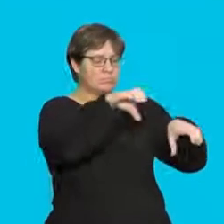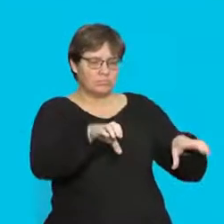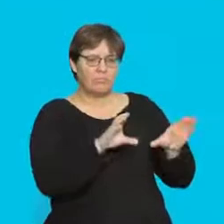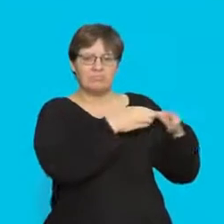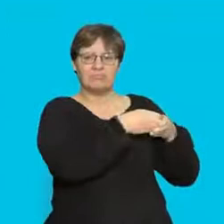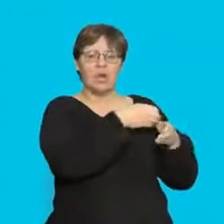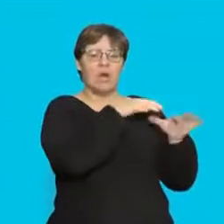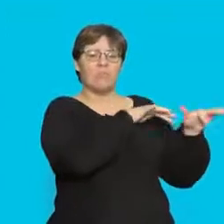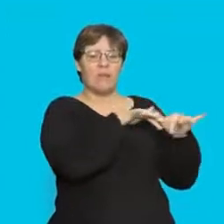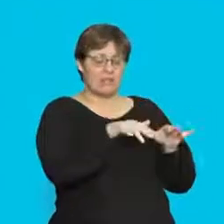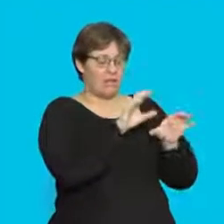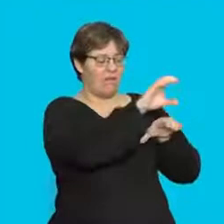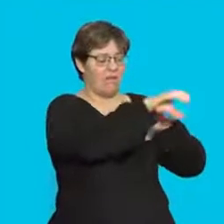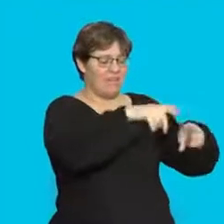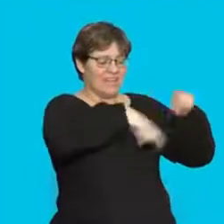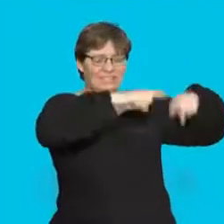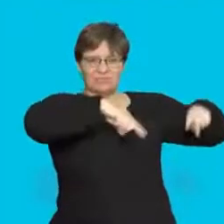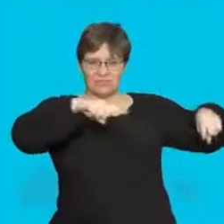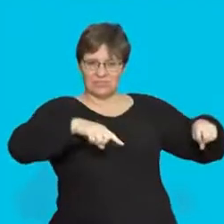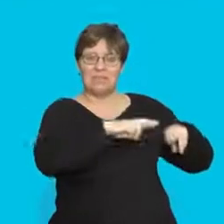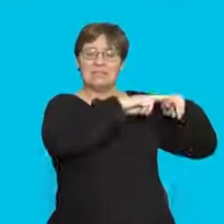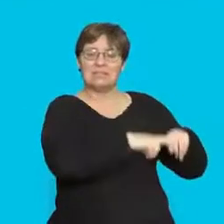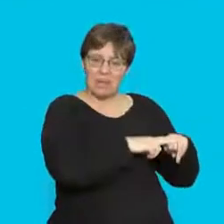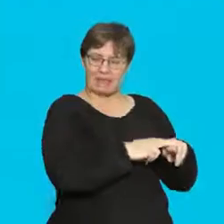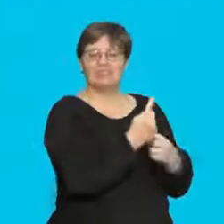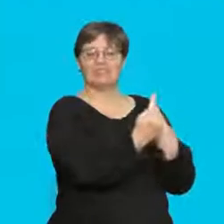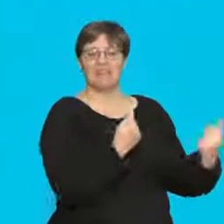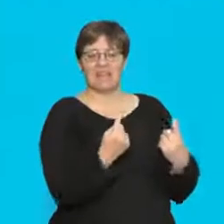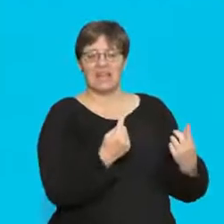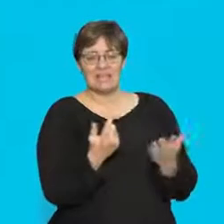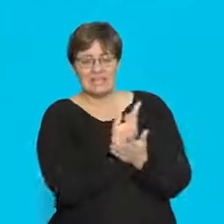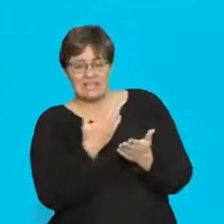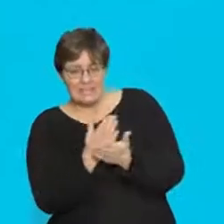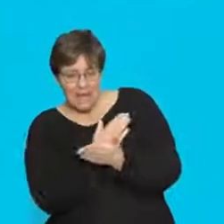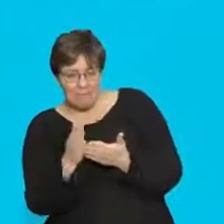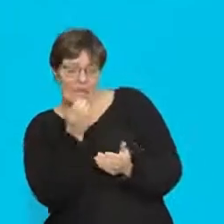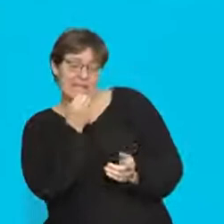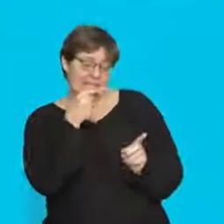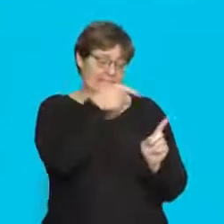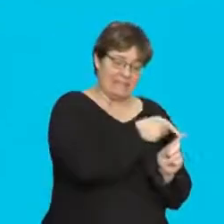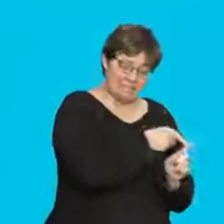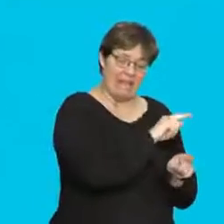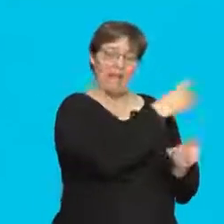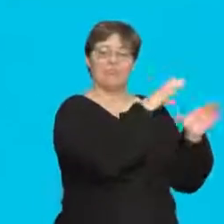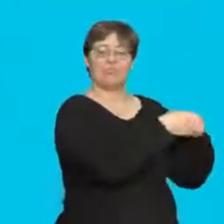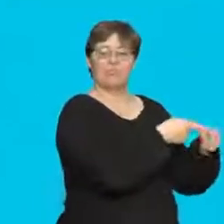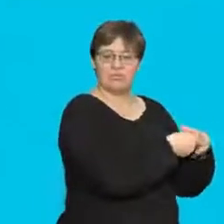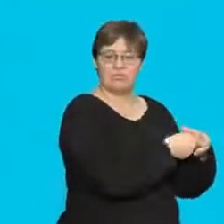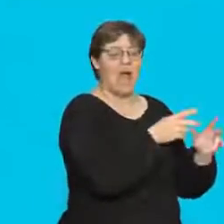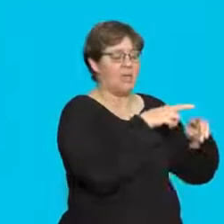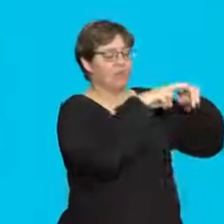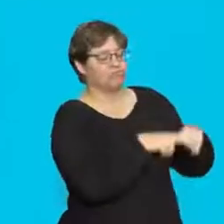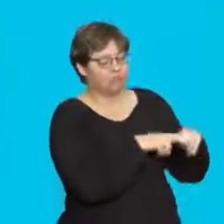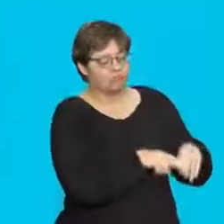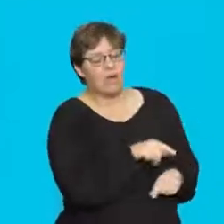one another. Remember, some are going to eat others, and some are going to rely